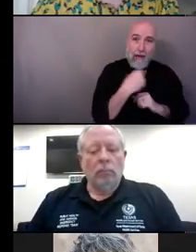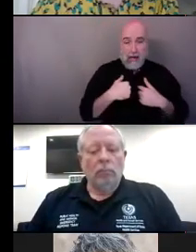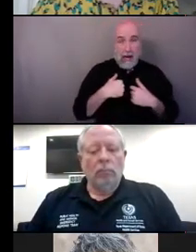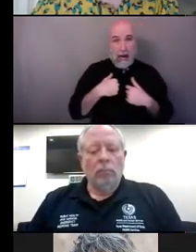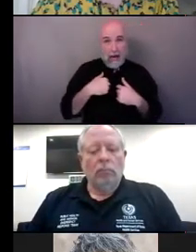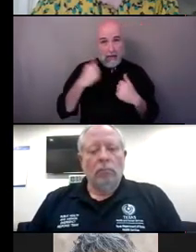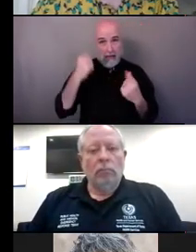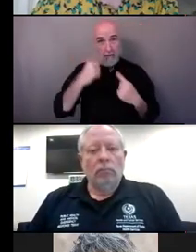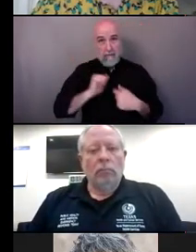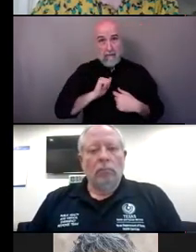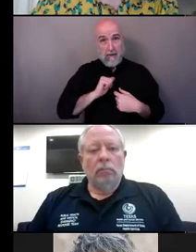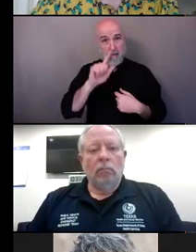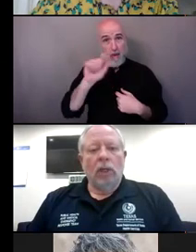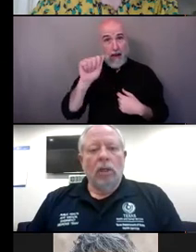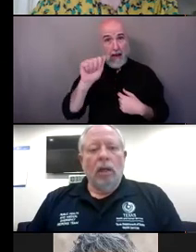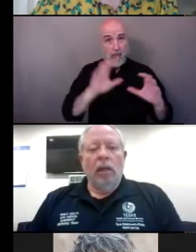qualifying in Group 1A?